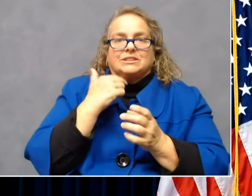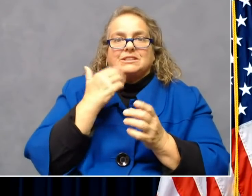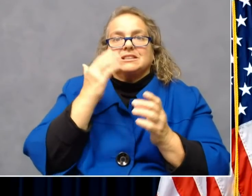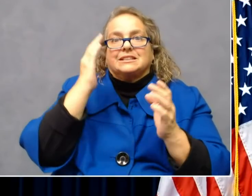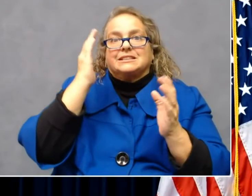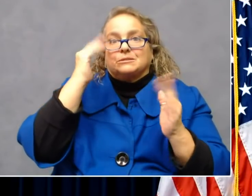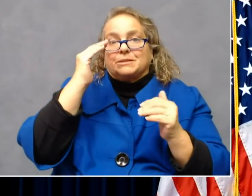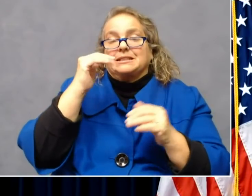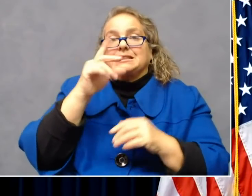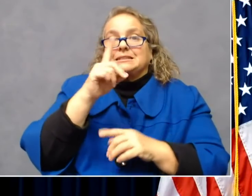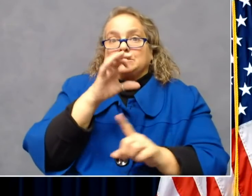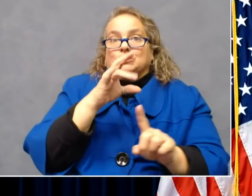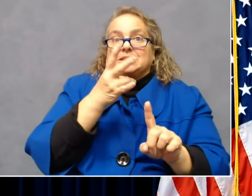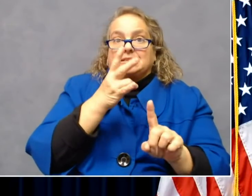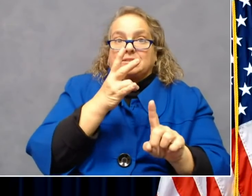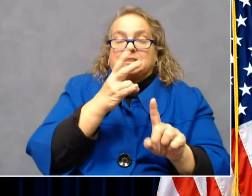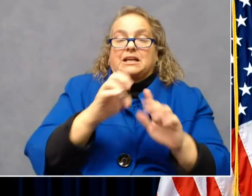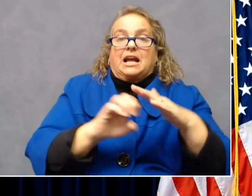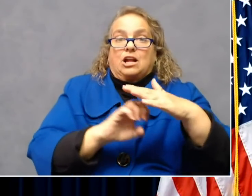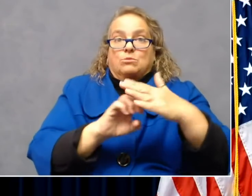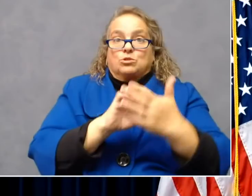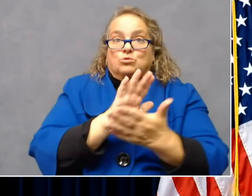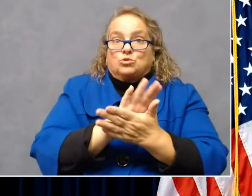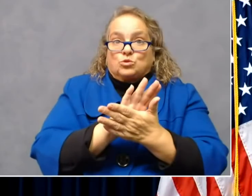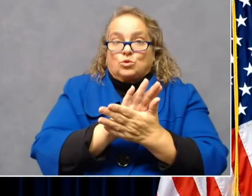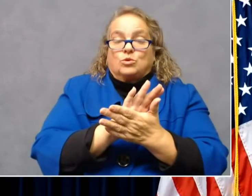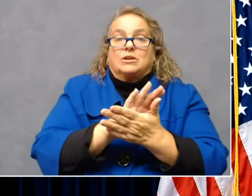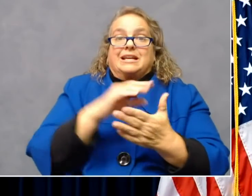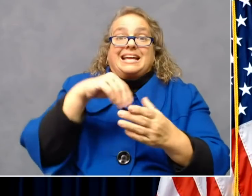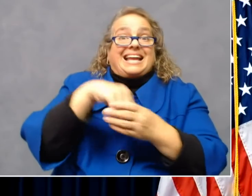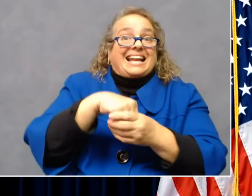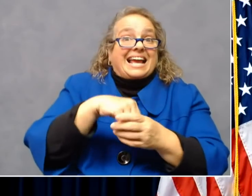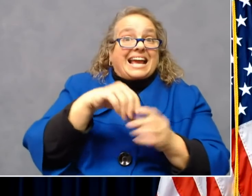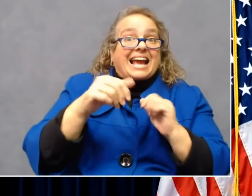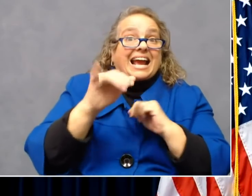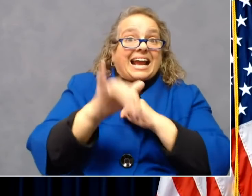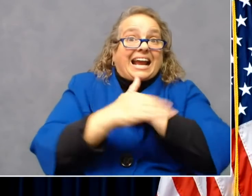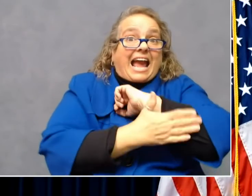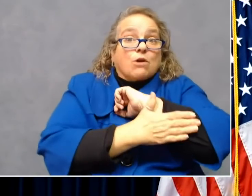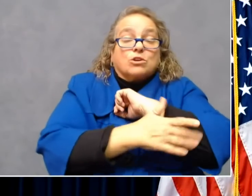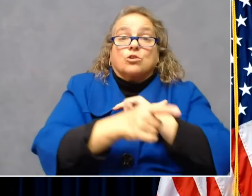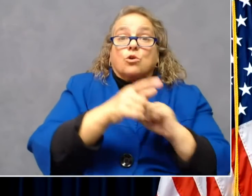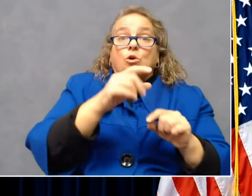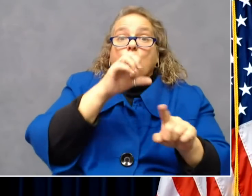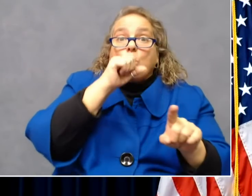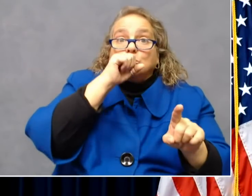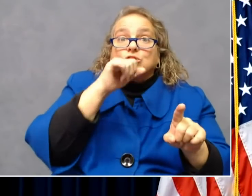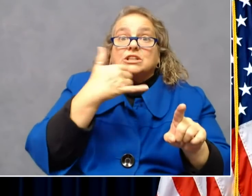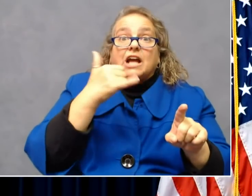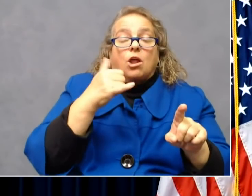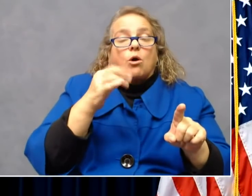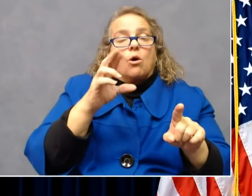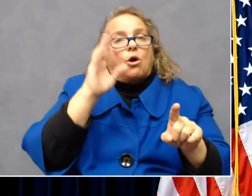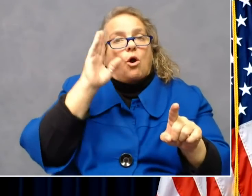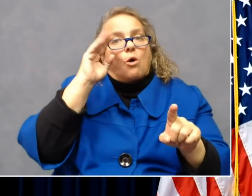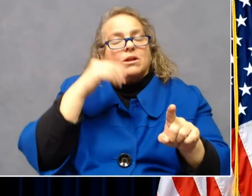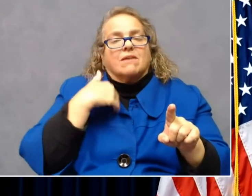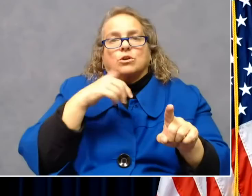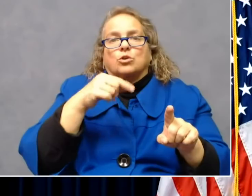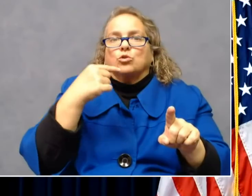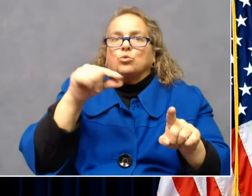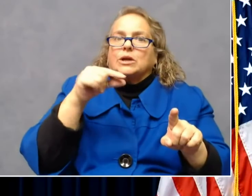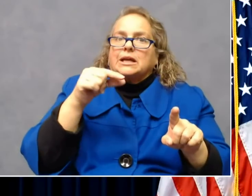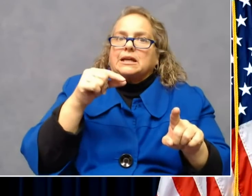elementary schools in counties that are orange, yellow, or I pray we'll have a green county again sometime, will be able to